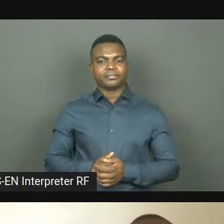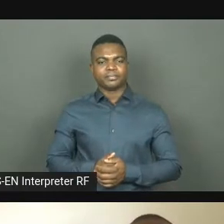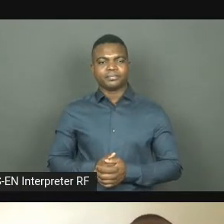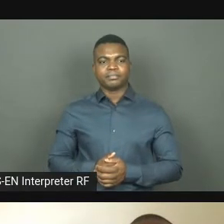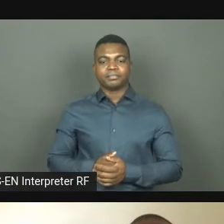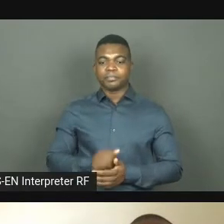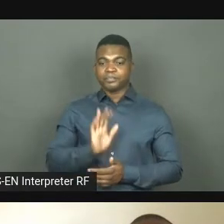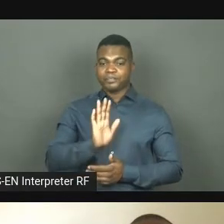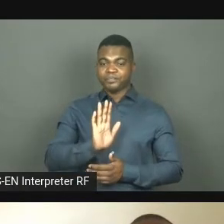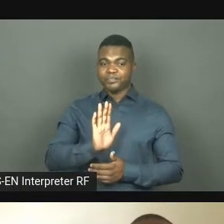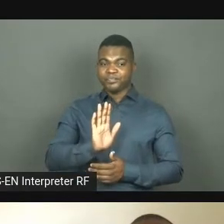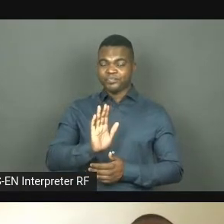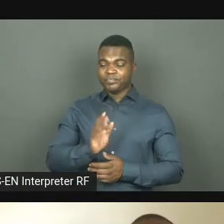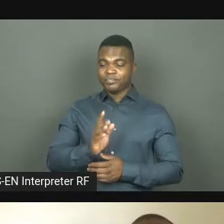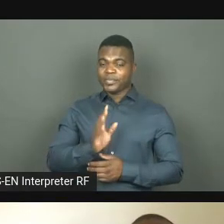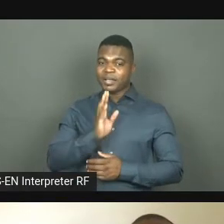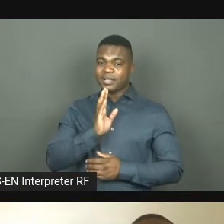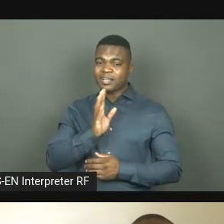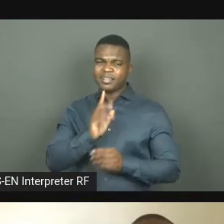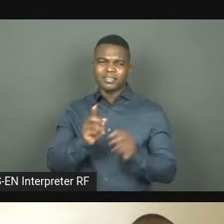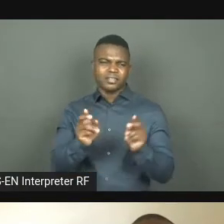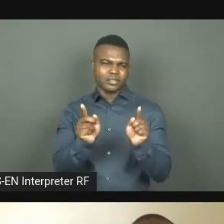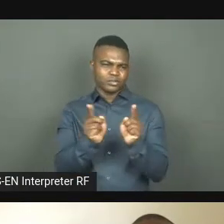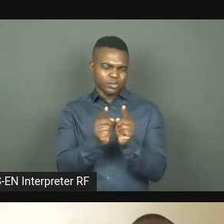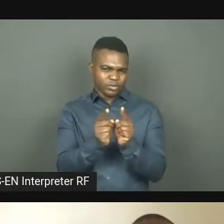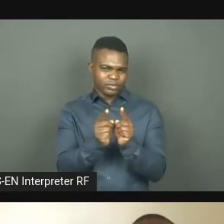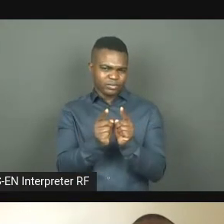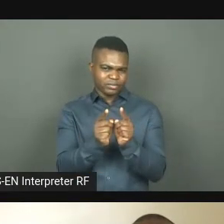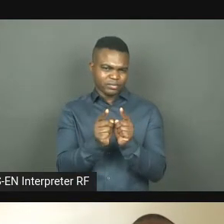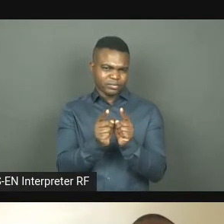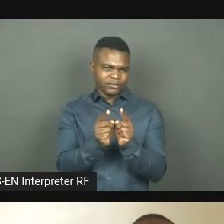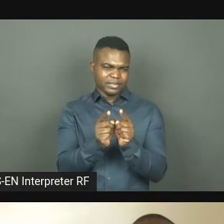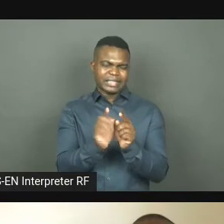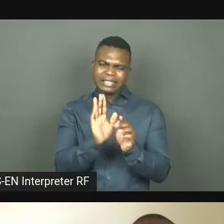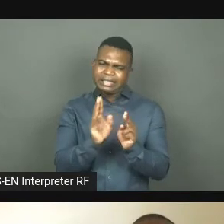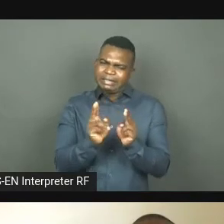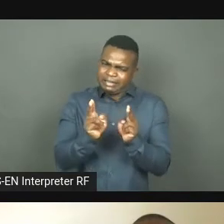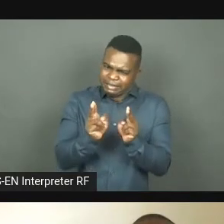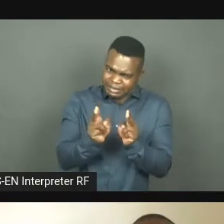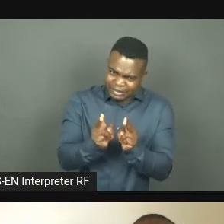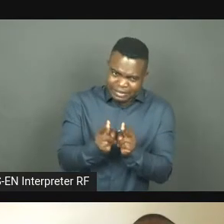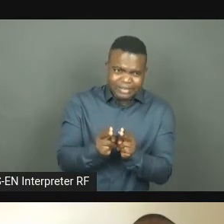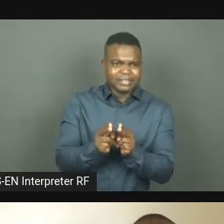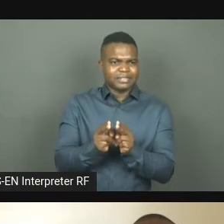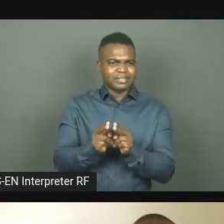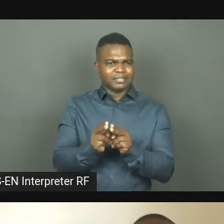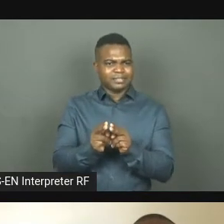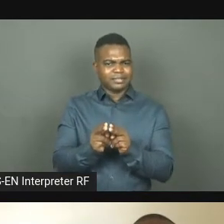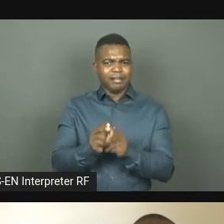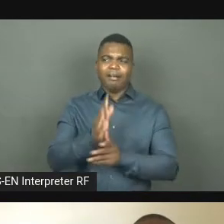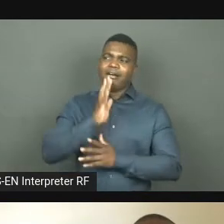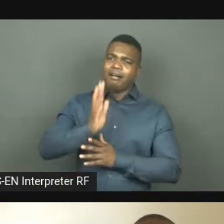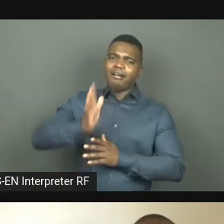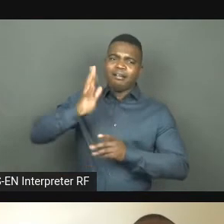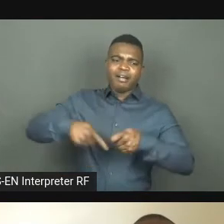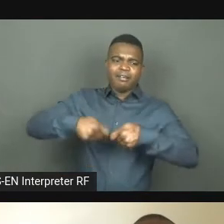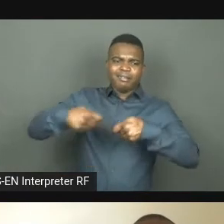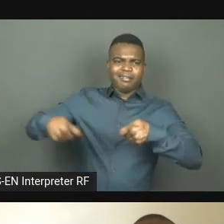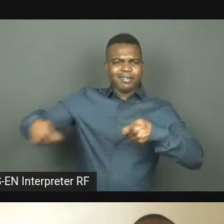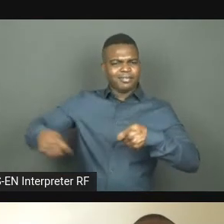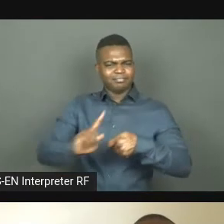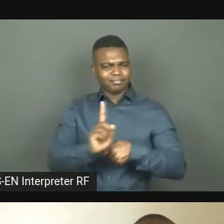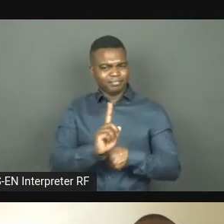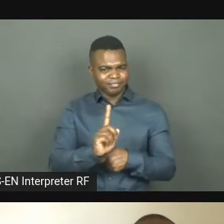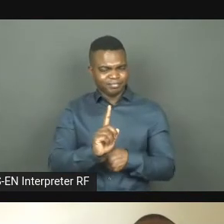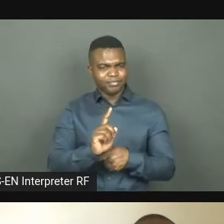also, what is the mindset and behaviors that we need to create for us to create a conducive environment to recognize the